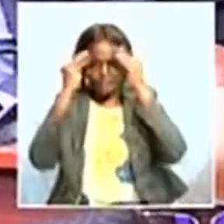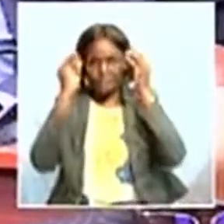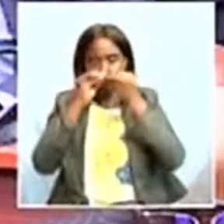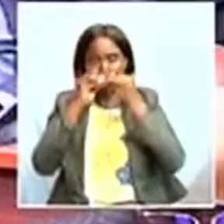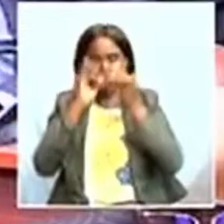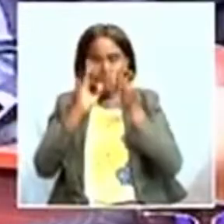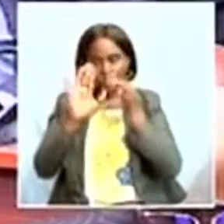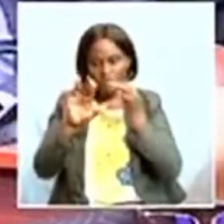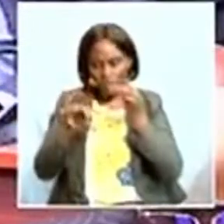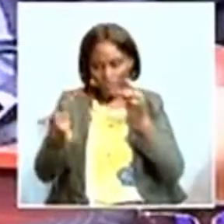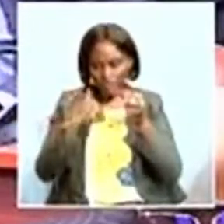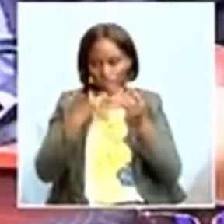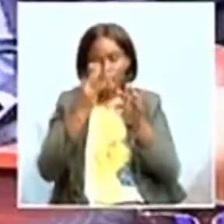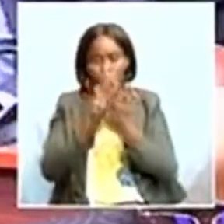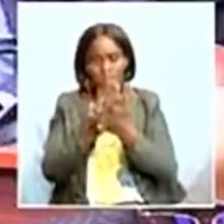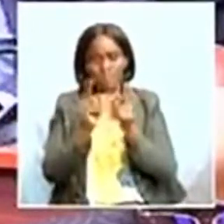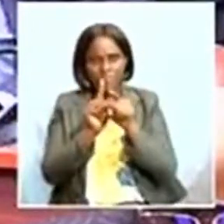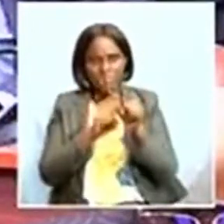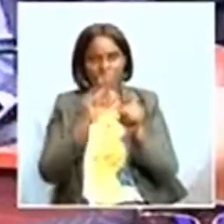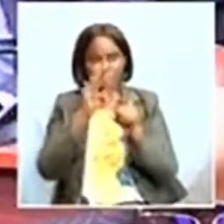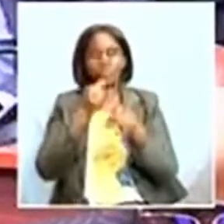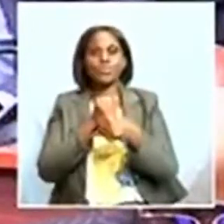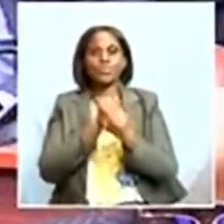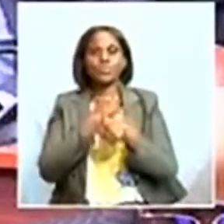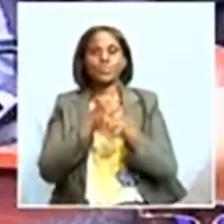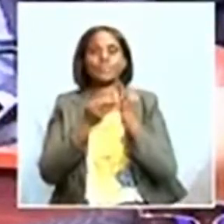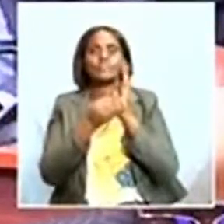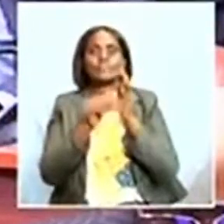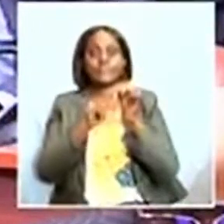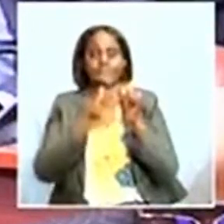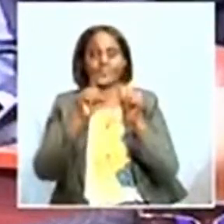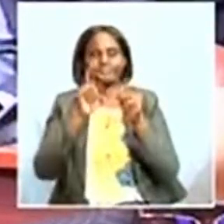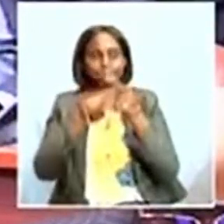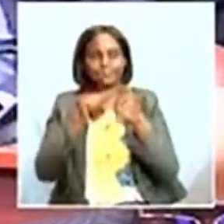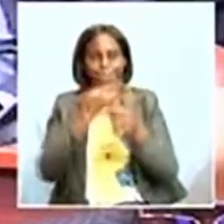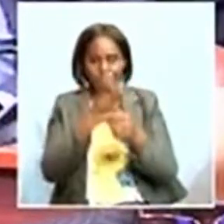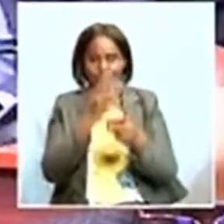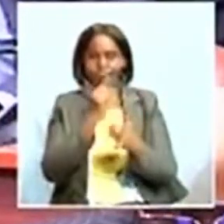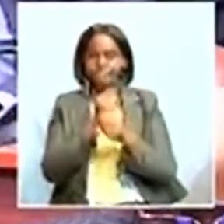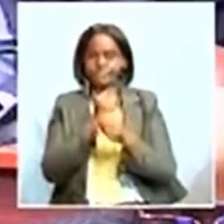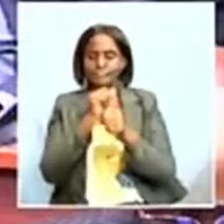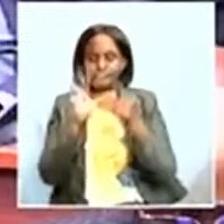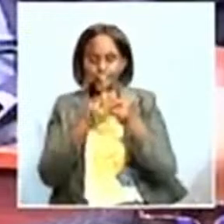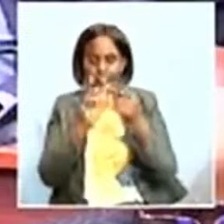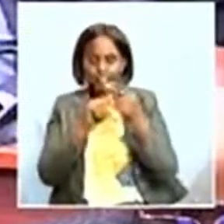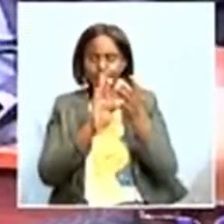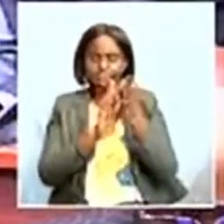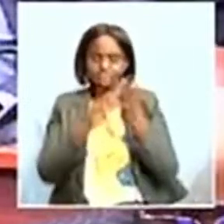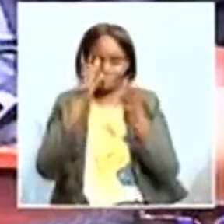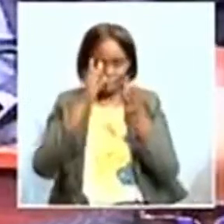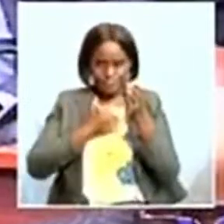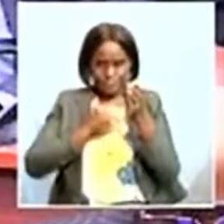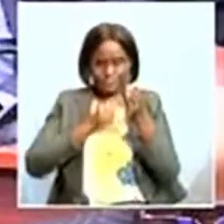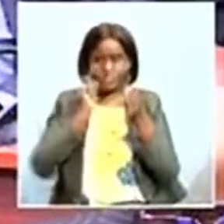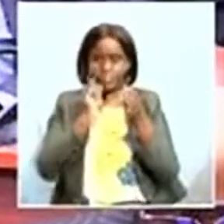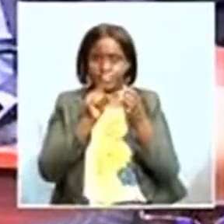children who have dropped under 200, we shall verify that. We need to bring them back to school. And this is why I'm saying that